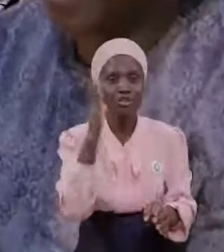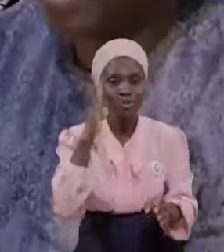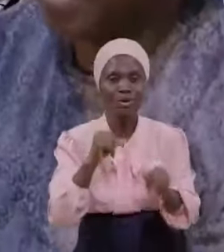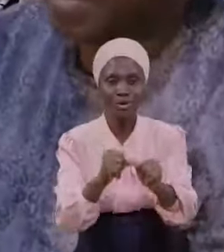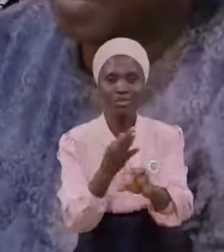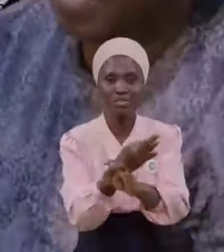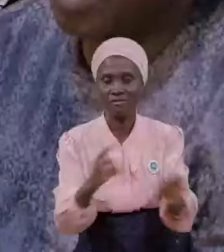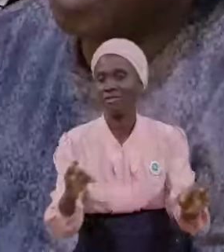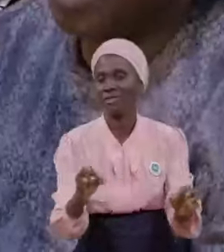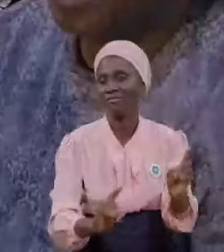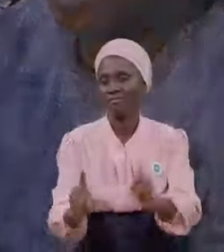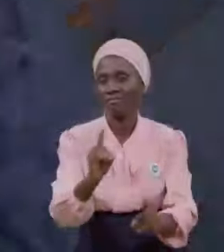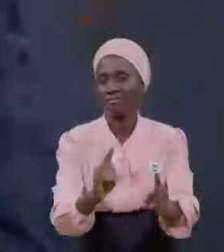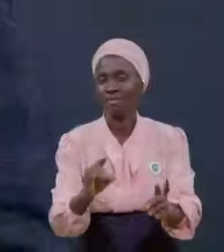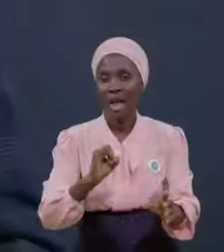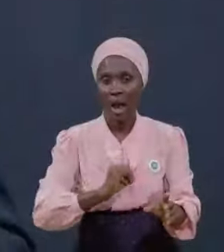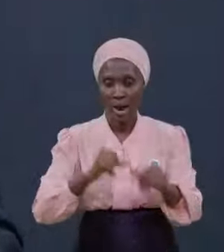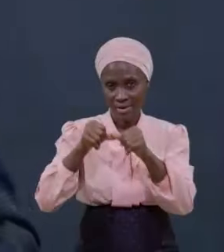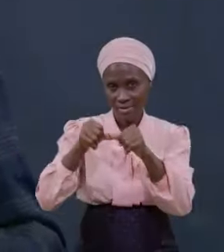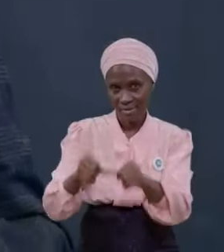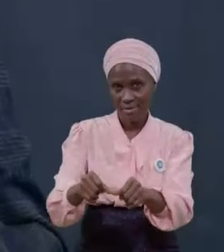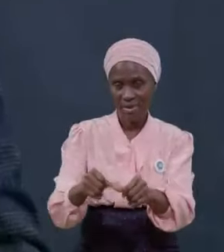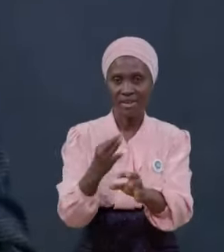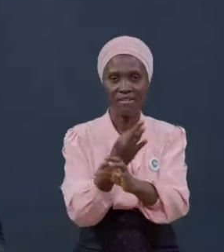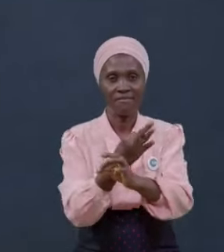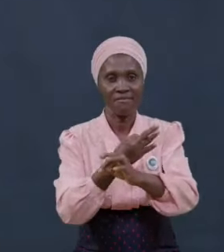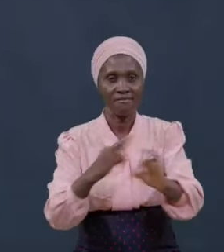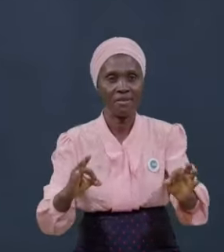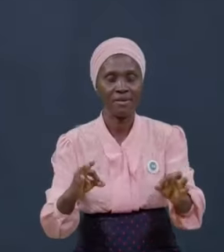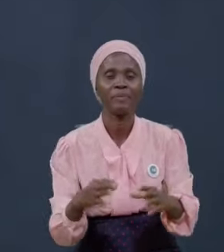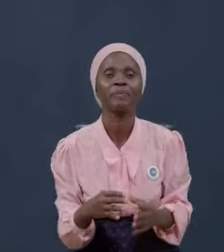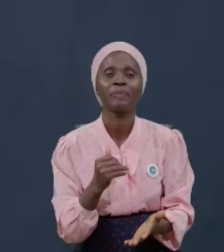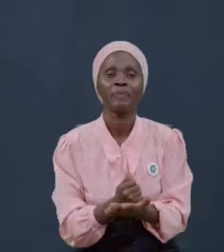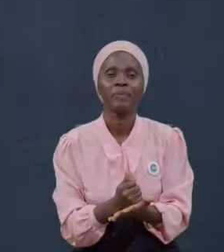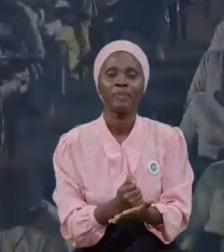John chapter 8, we're looking at verse 12. In John